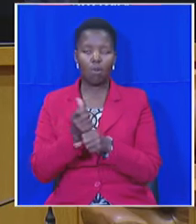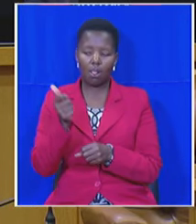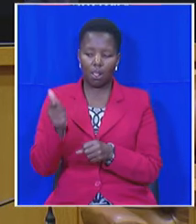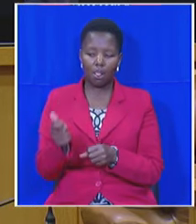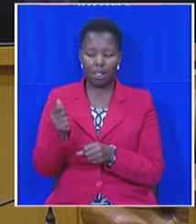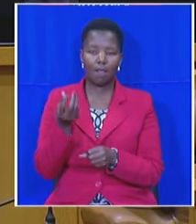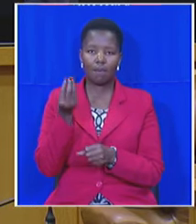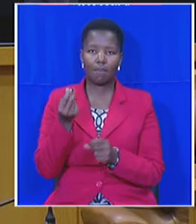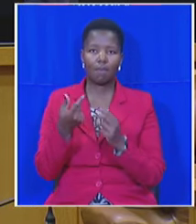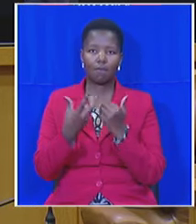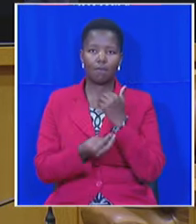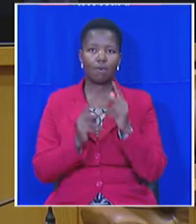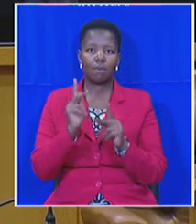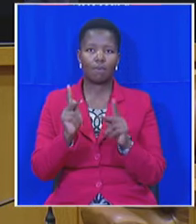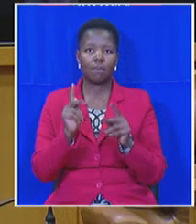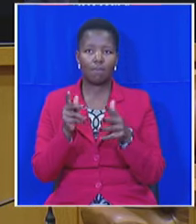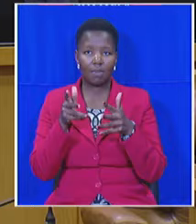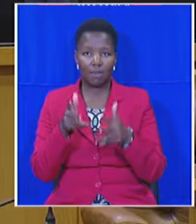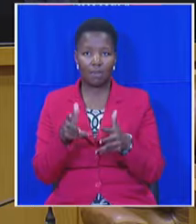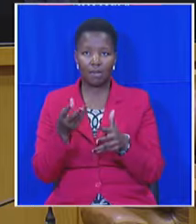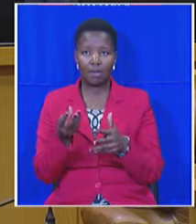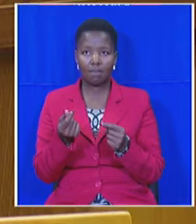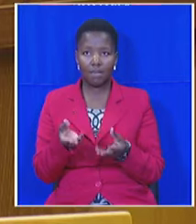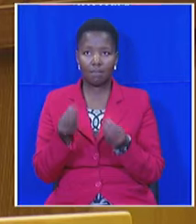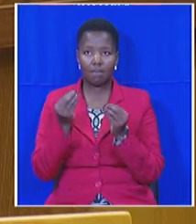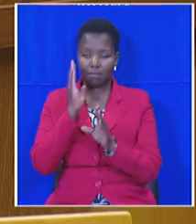poor. Now the poor, they're going to get their money direct.